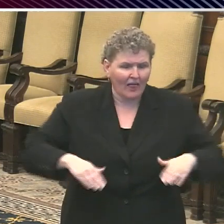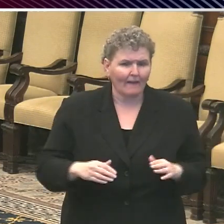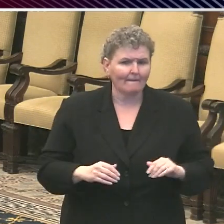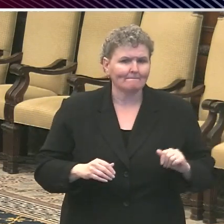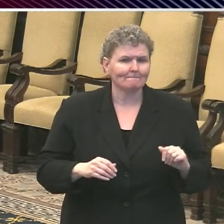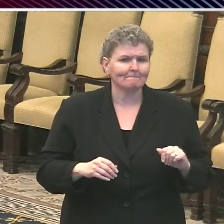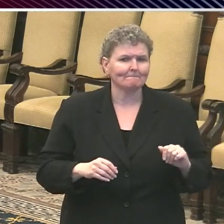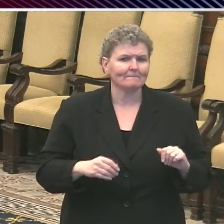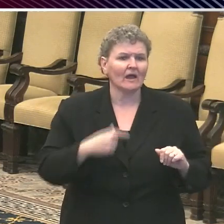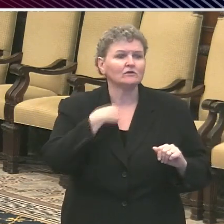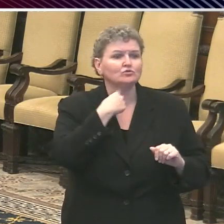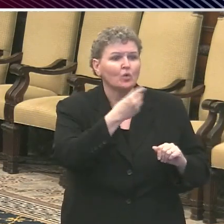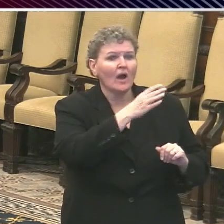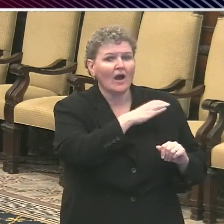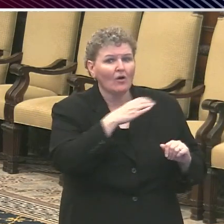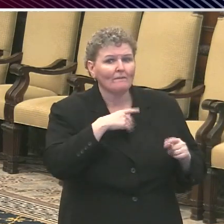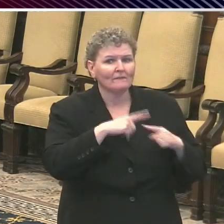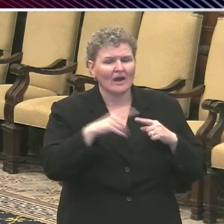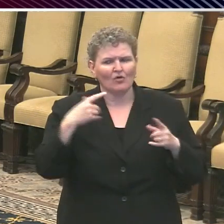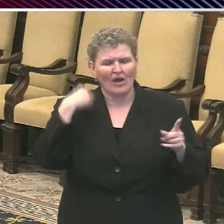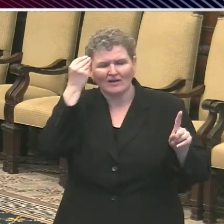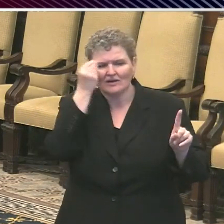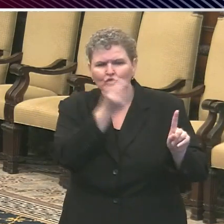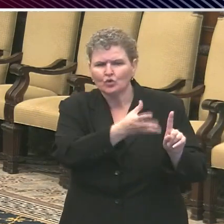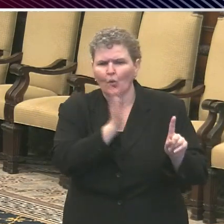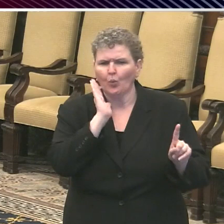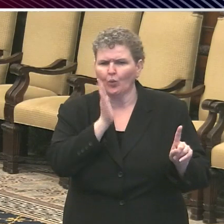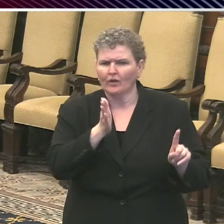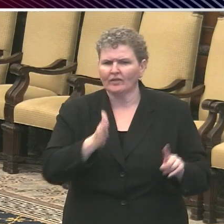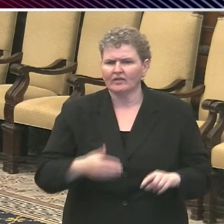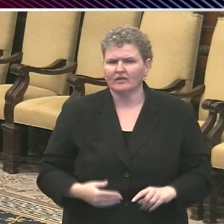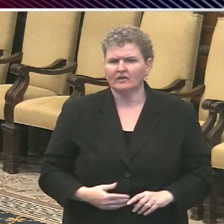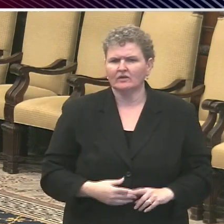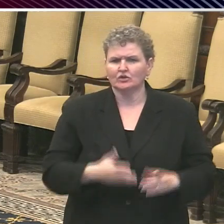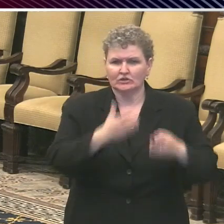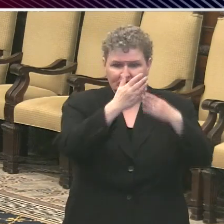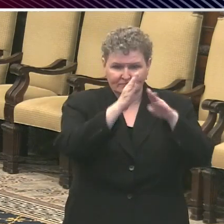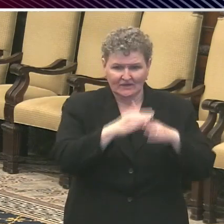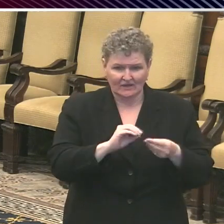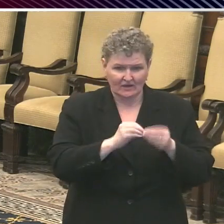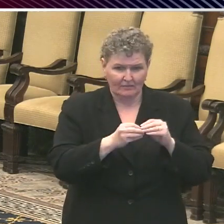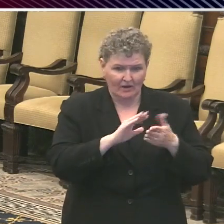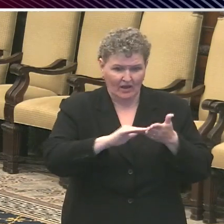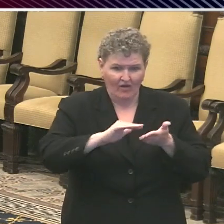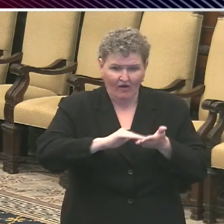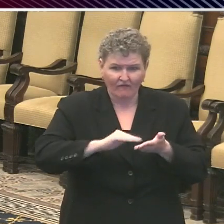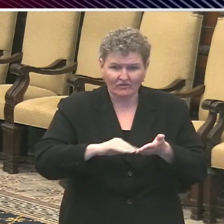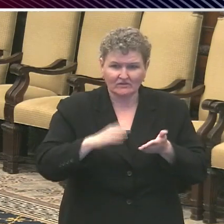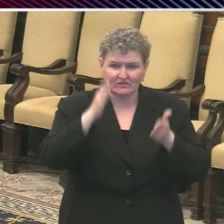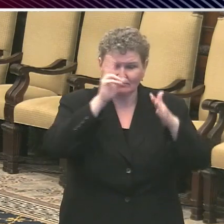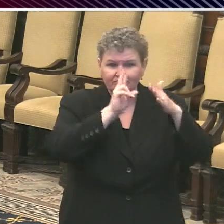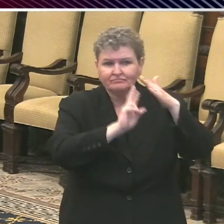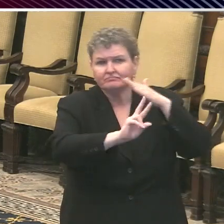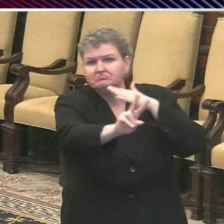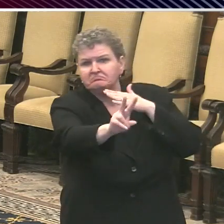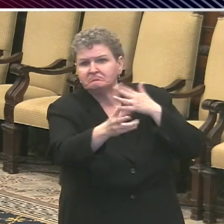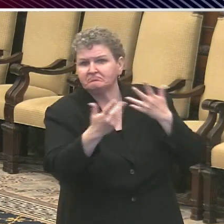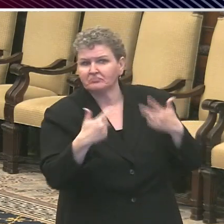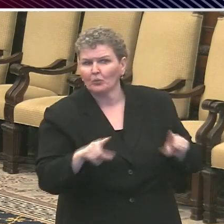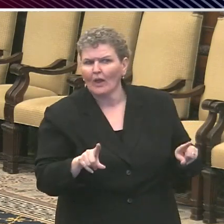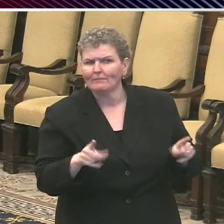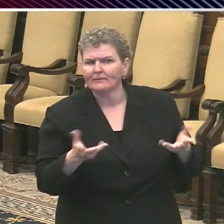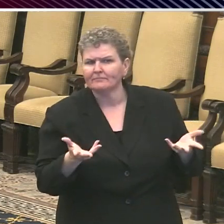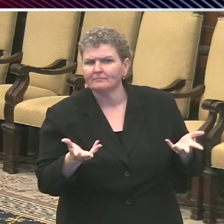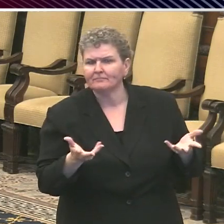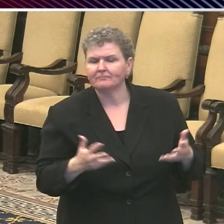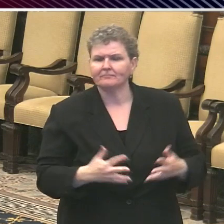y'all. Okay. Is there any other breakdown of the layoffs that are planned that you can share now, including